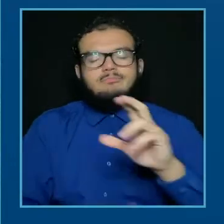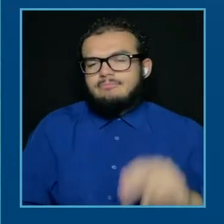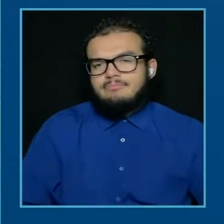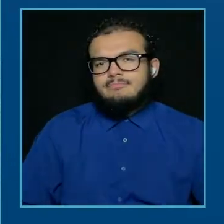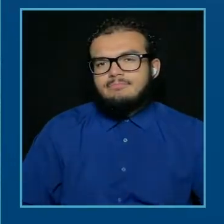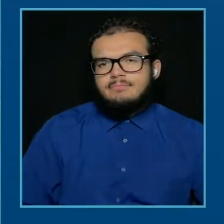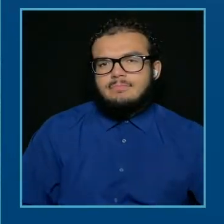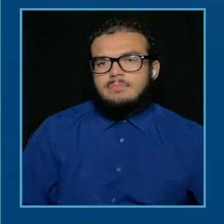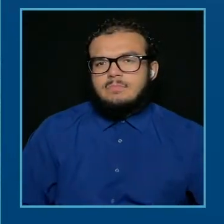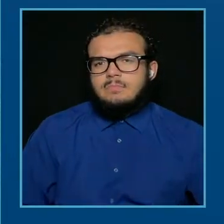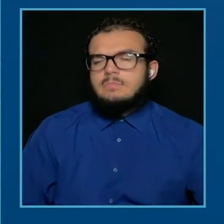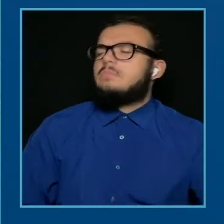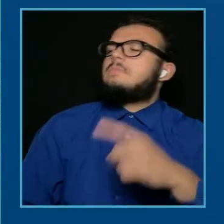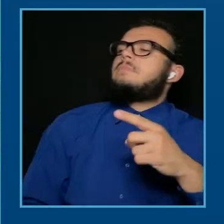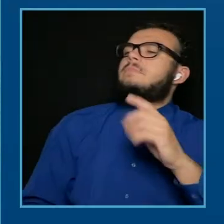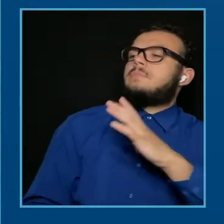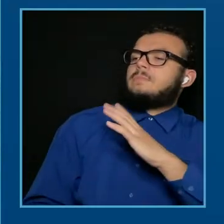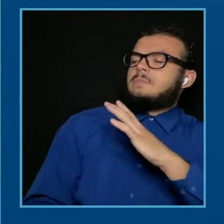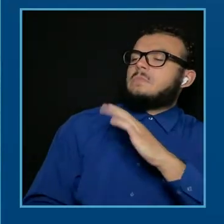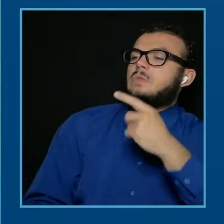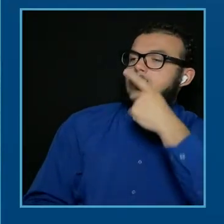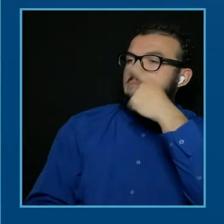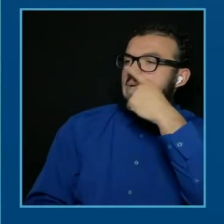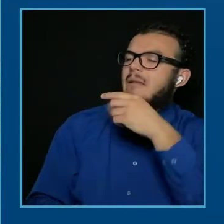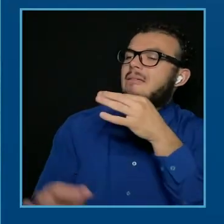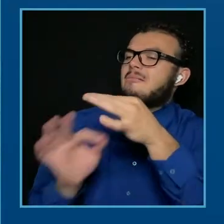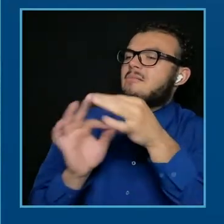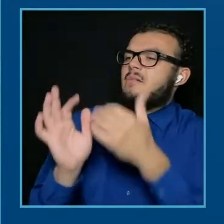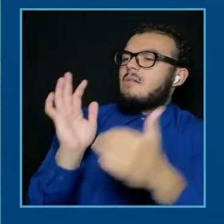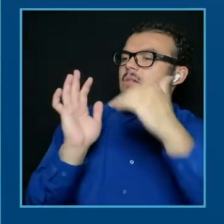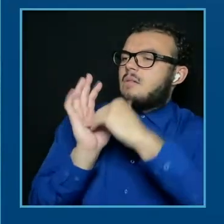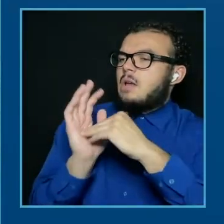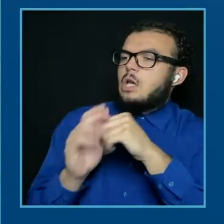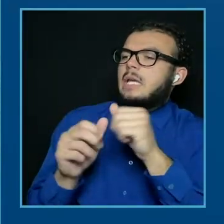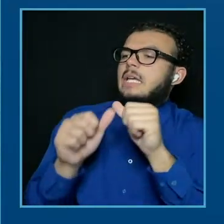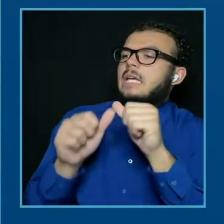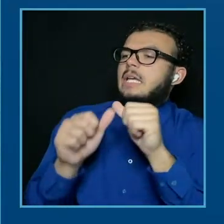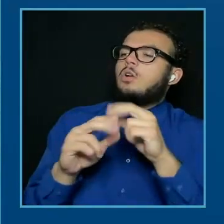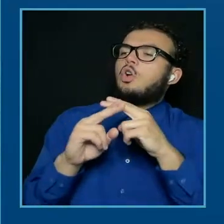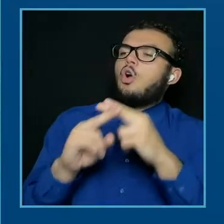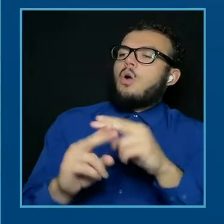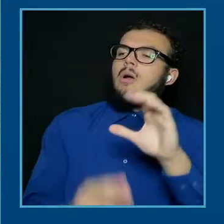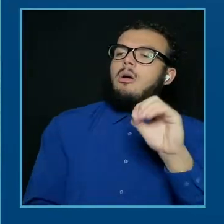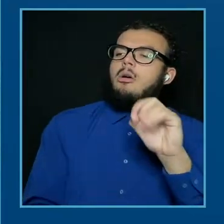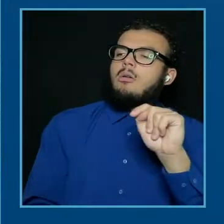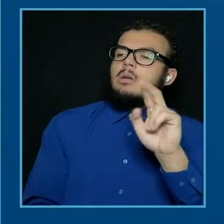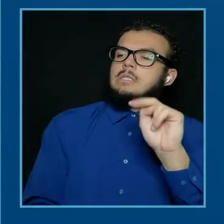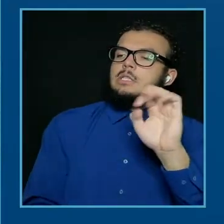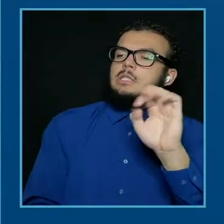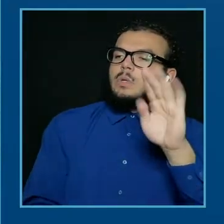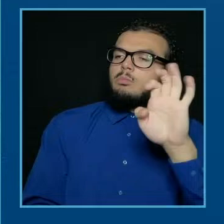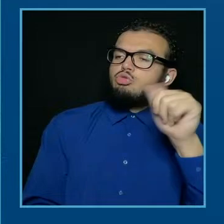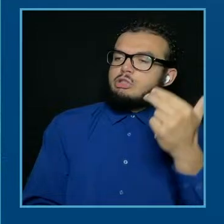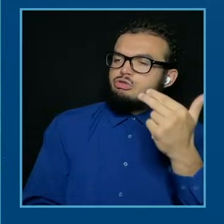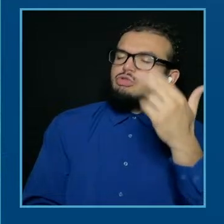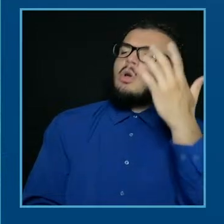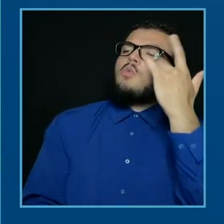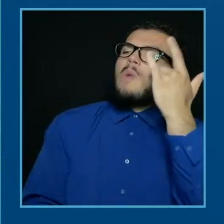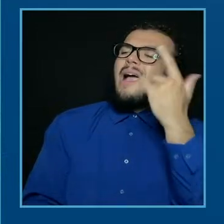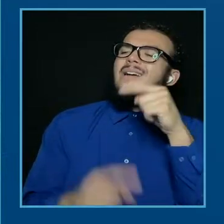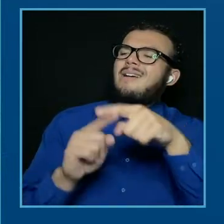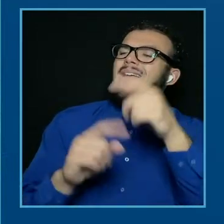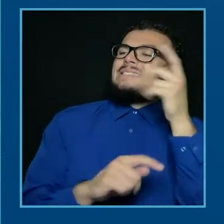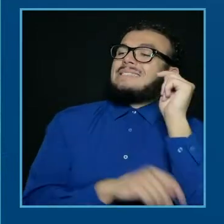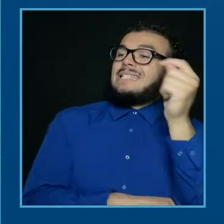Would you please again describe continuing breach and why it is the testimony that we've heard